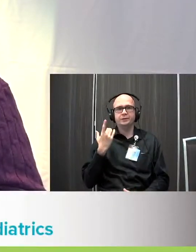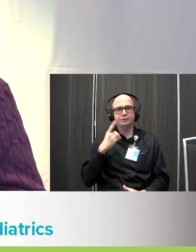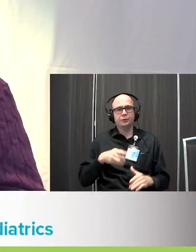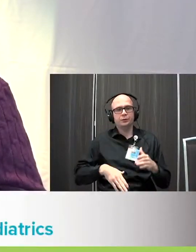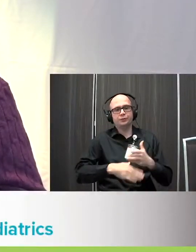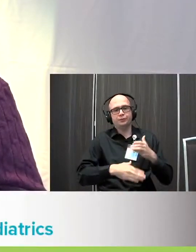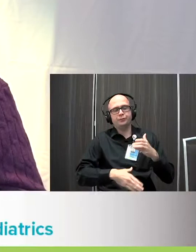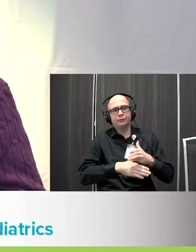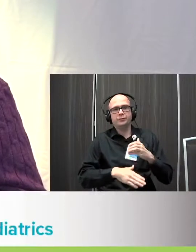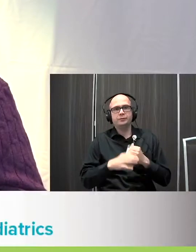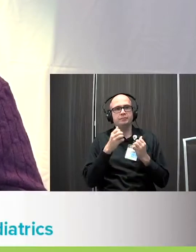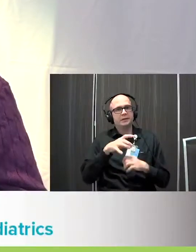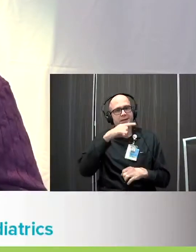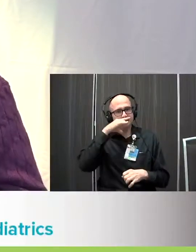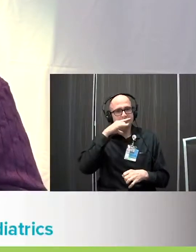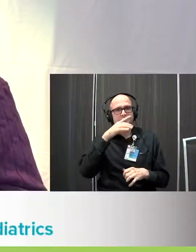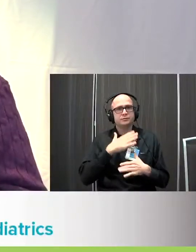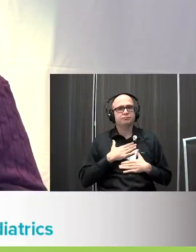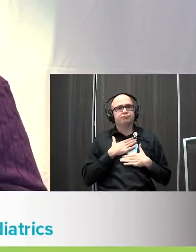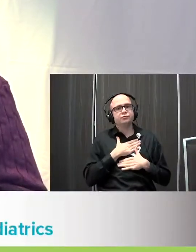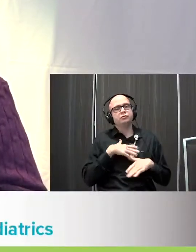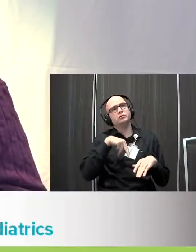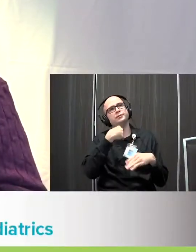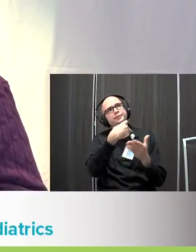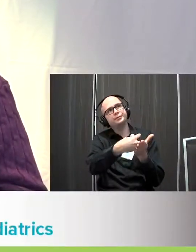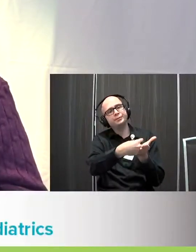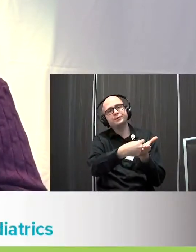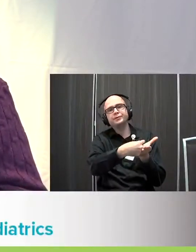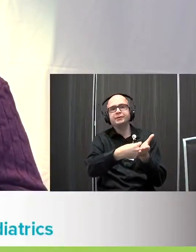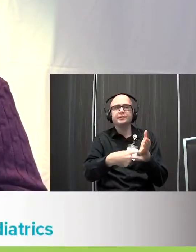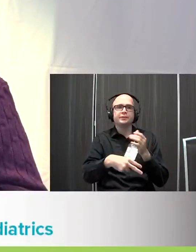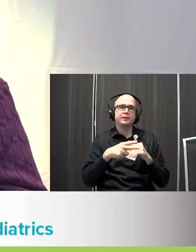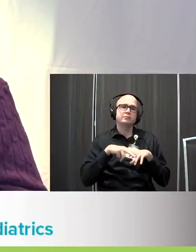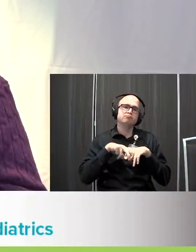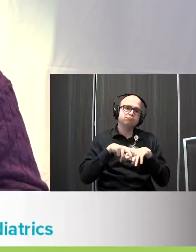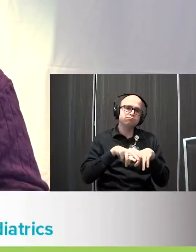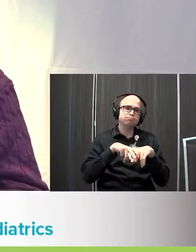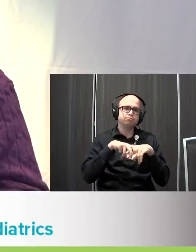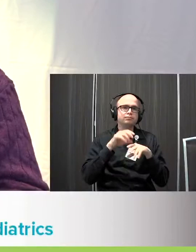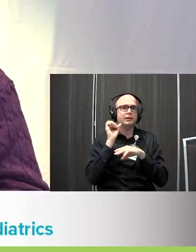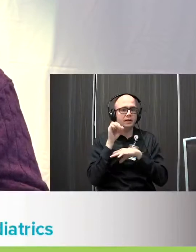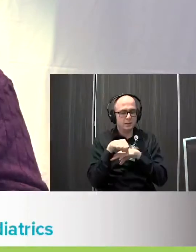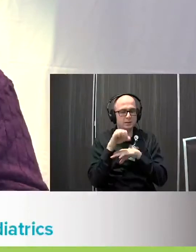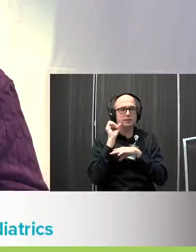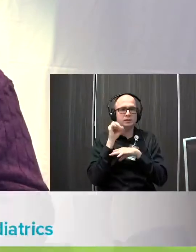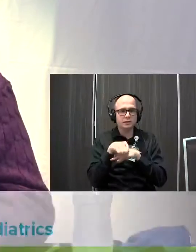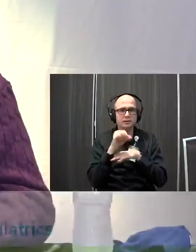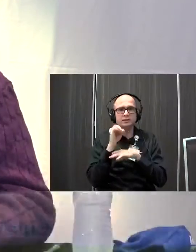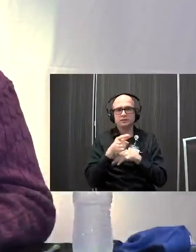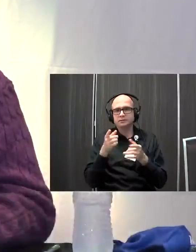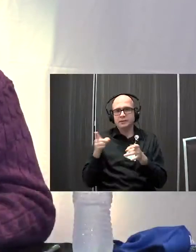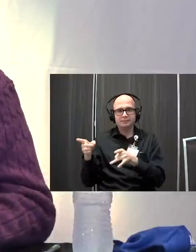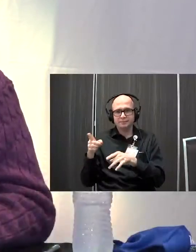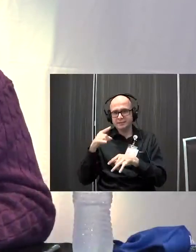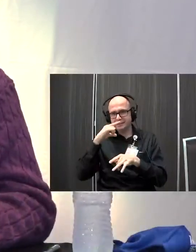input, because a lot of kids love laying on the floor, getting that kind of rocking, head banging. There's a lot of things that kids